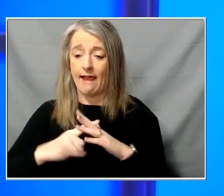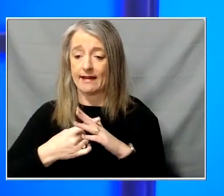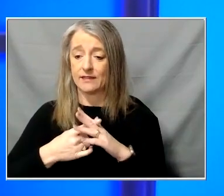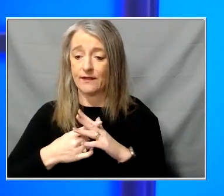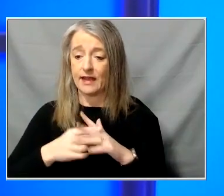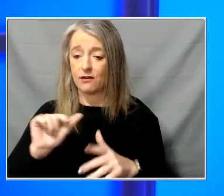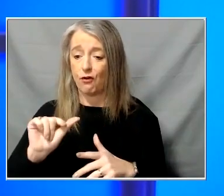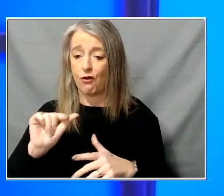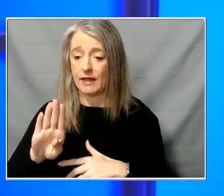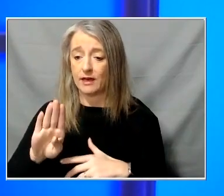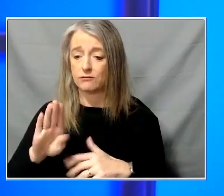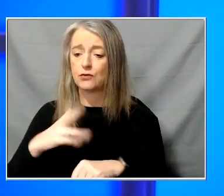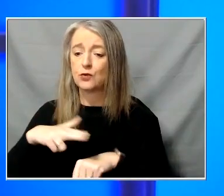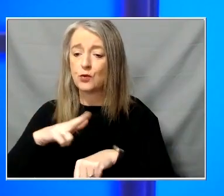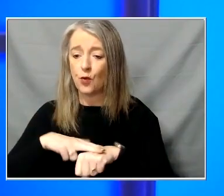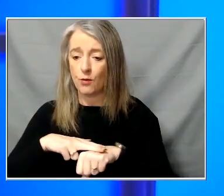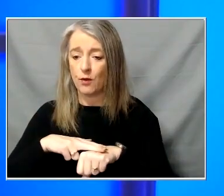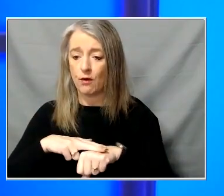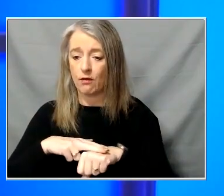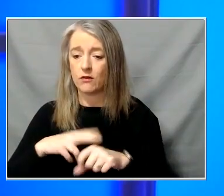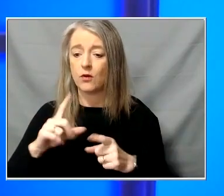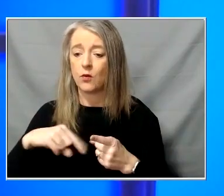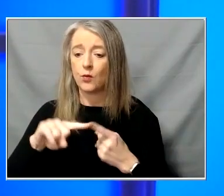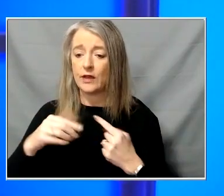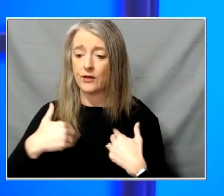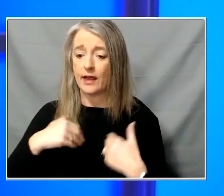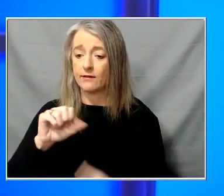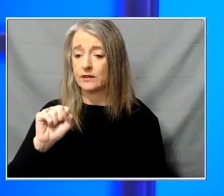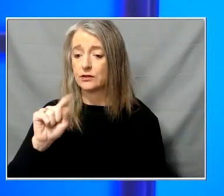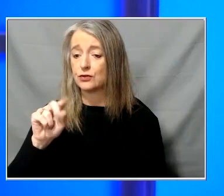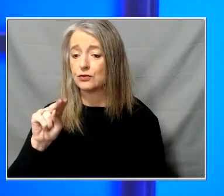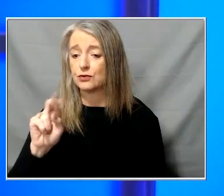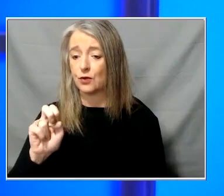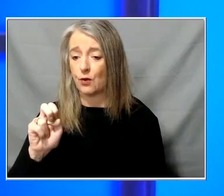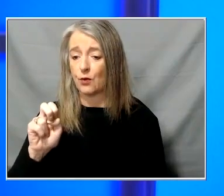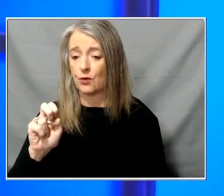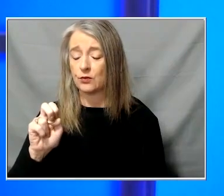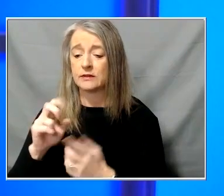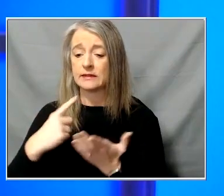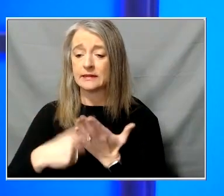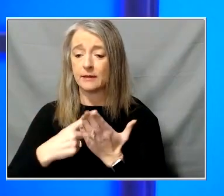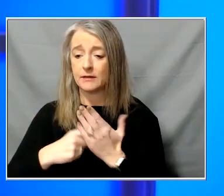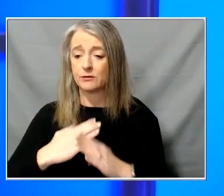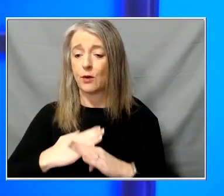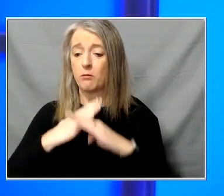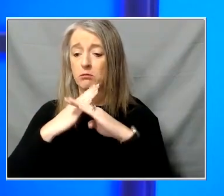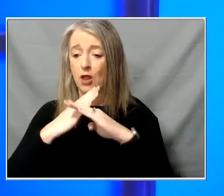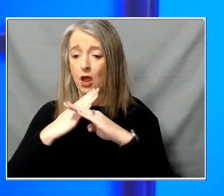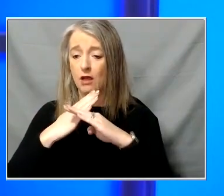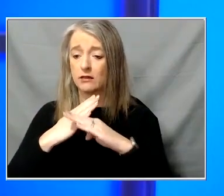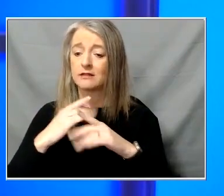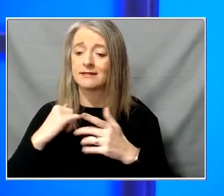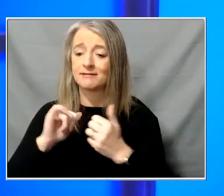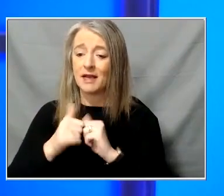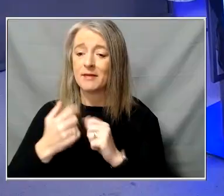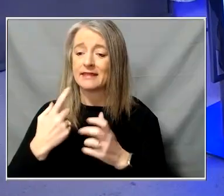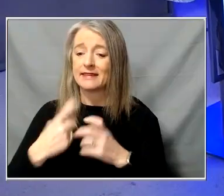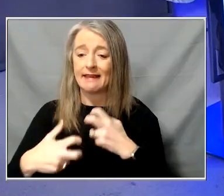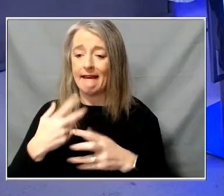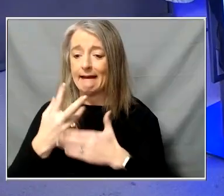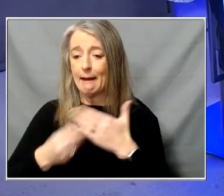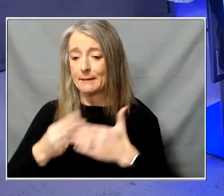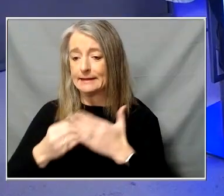normal. When there are stones and the gallbladder is activated, sometimes those stones get in the way of the gallbladder emptying appropriately, and that's where problems come up. Okay, so you